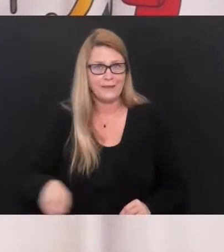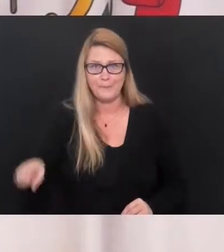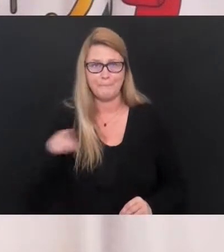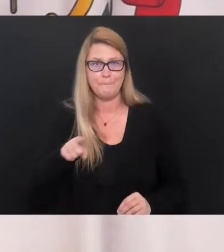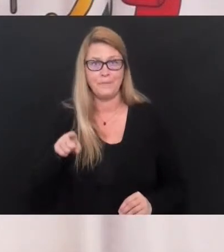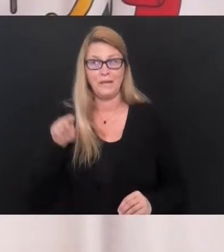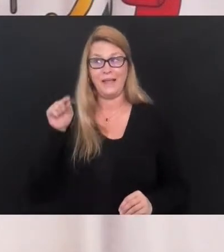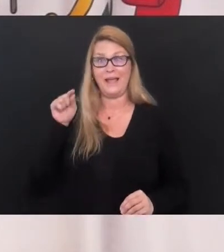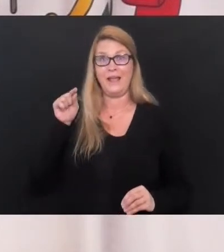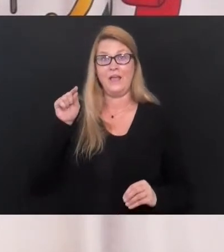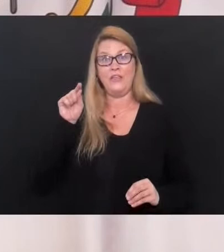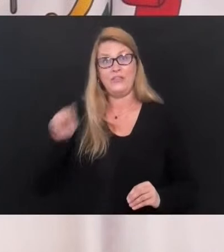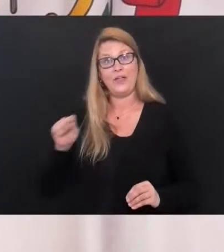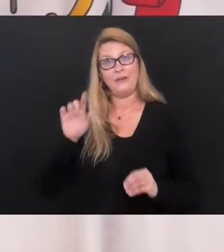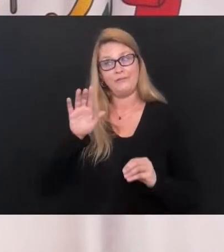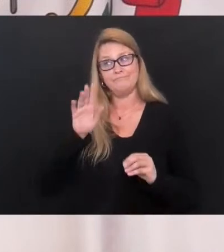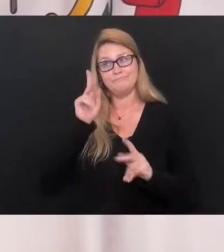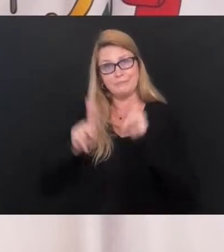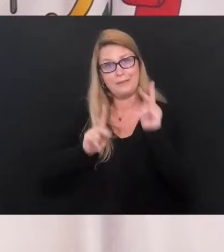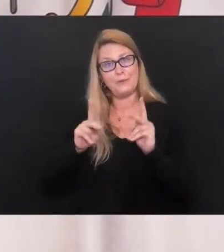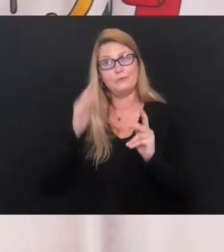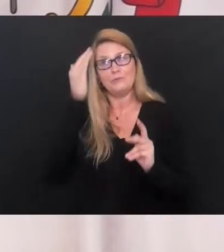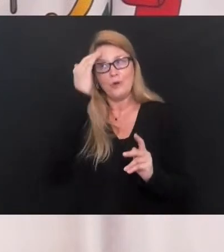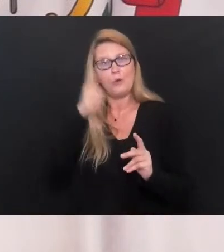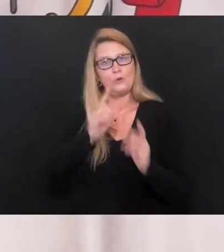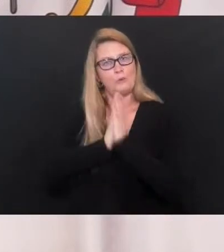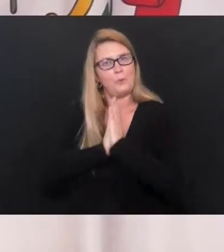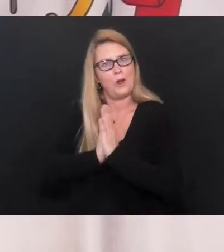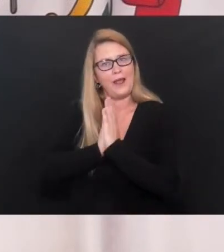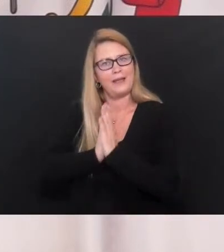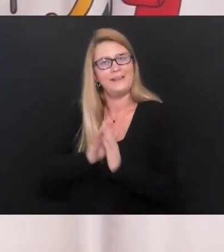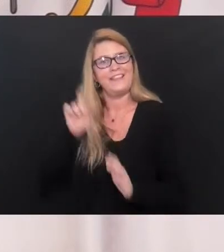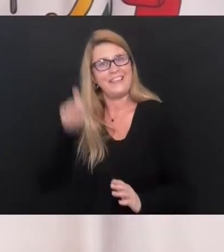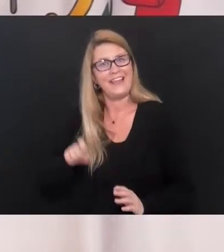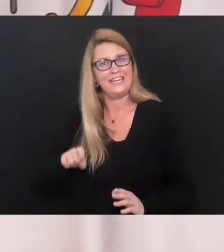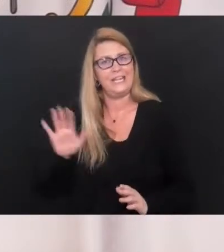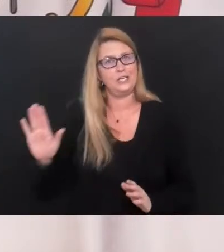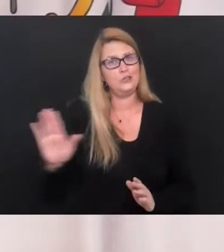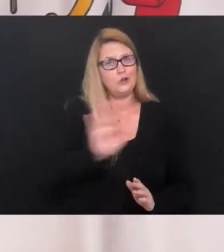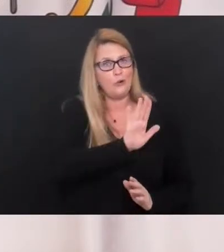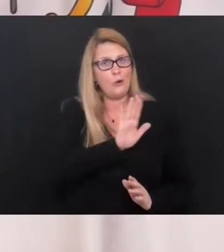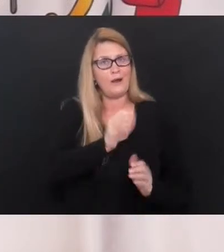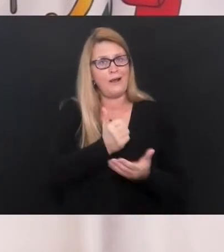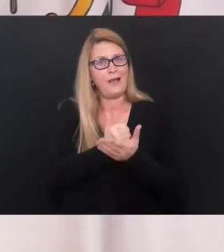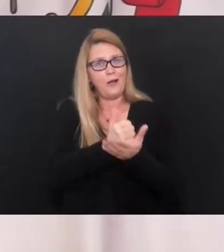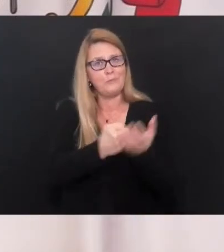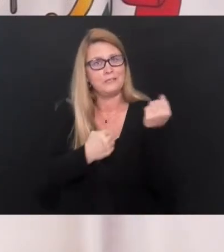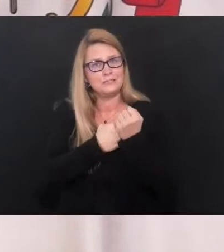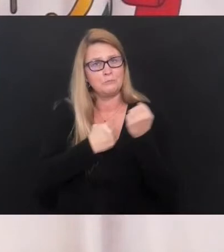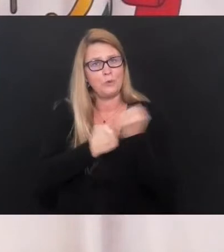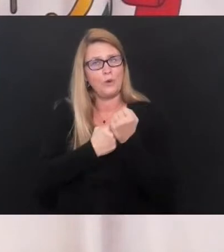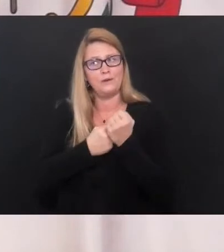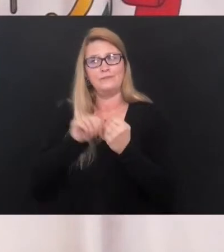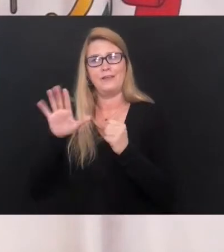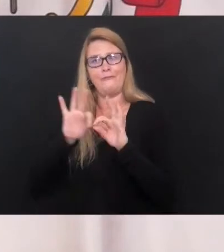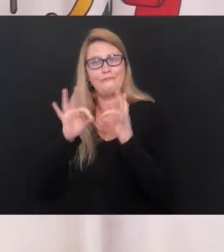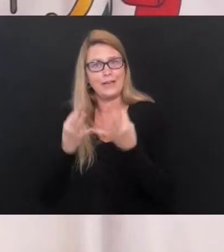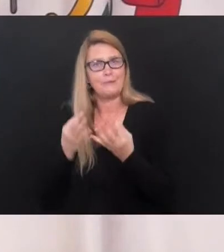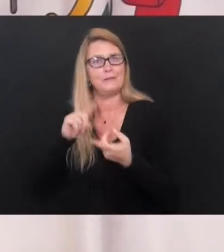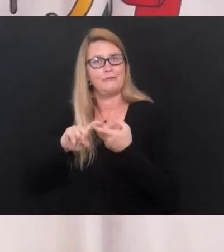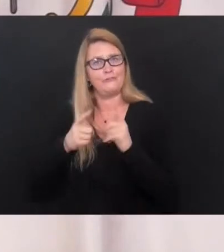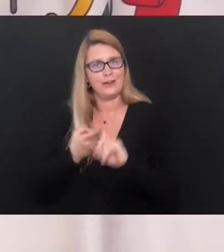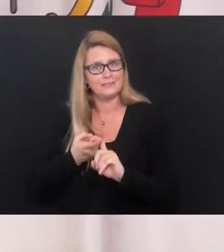hear your prayers. They need you. And all their loved ones need you.